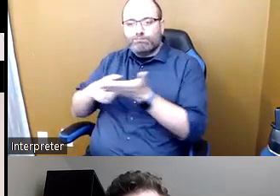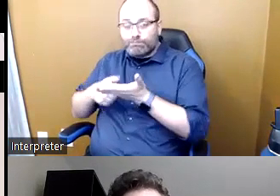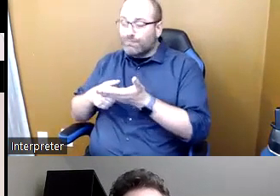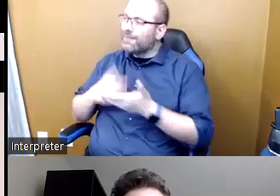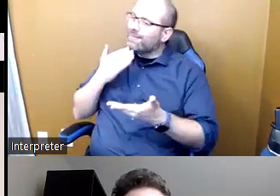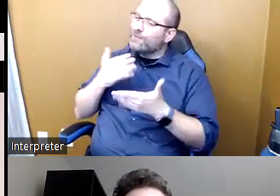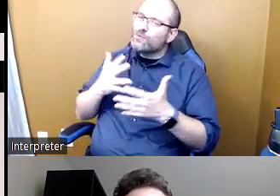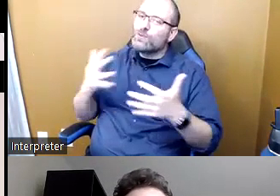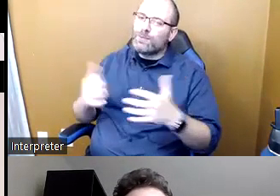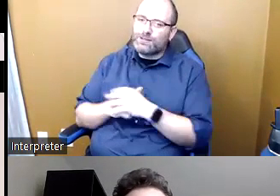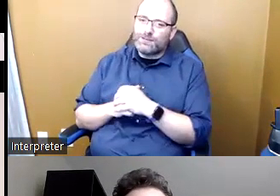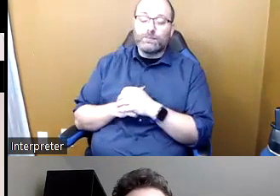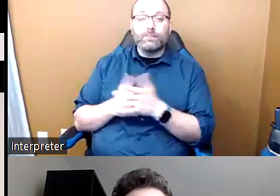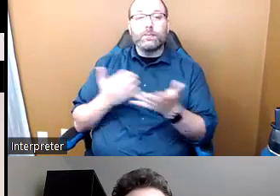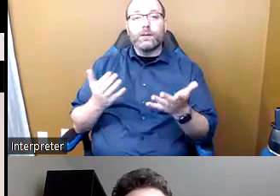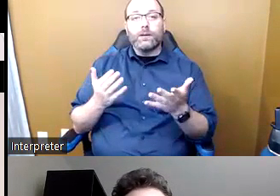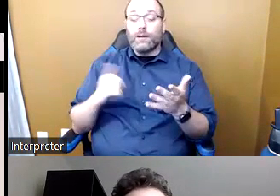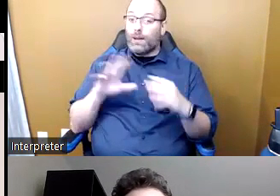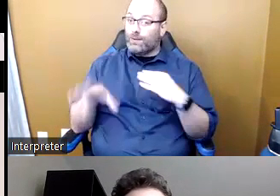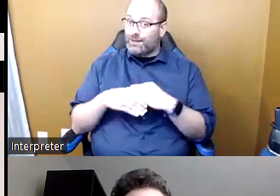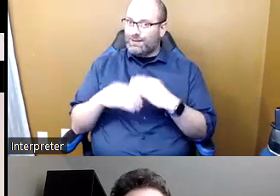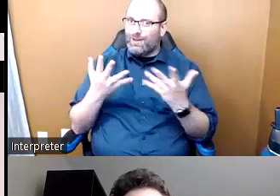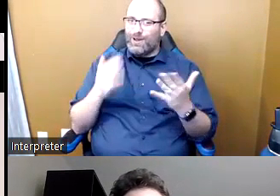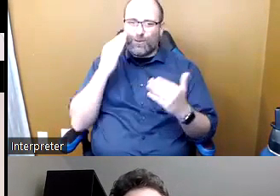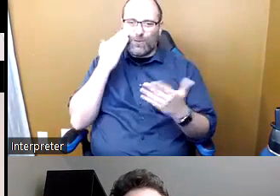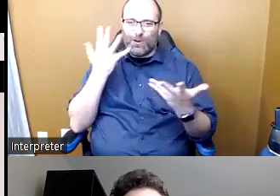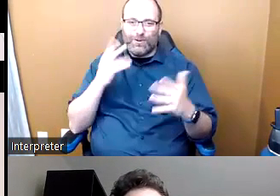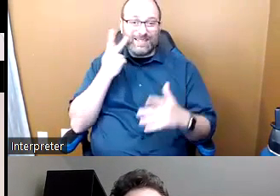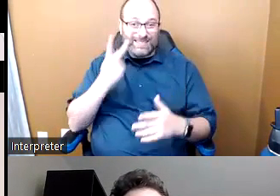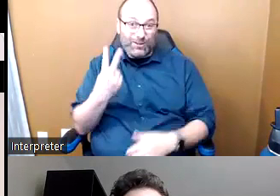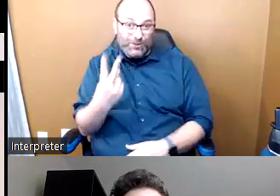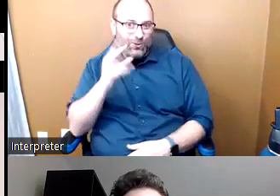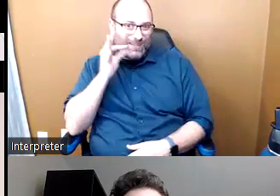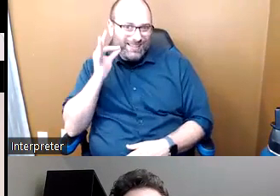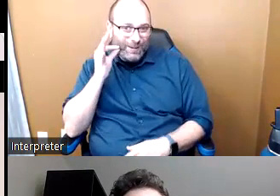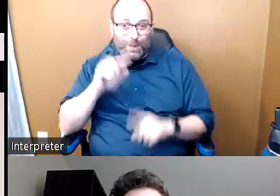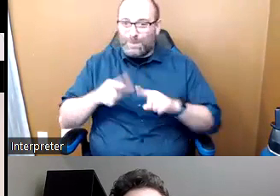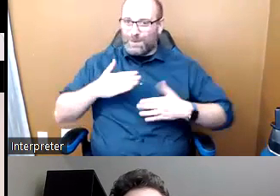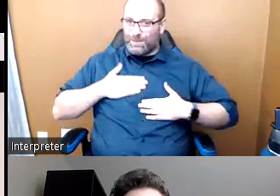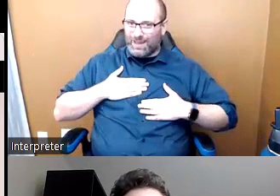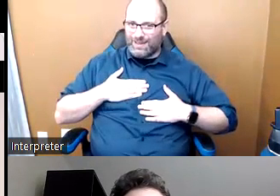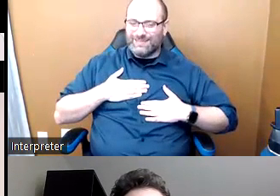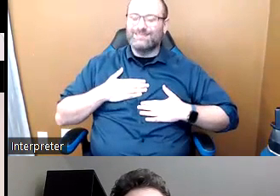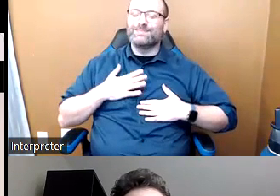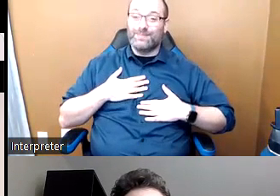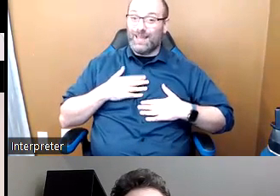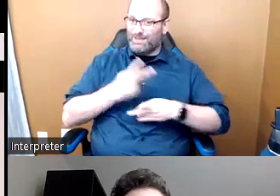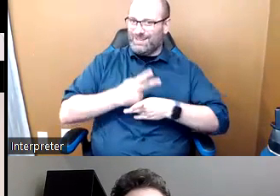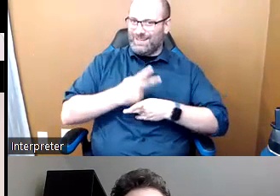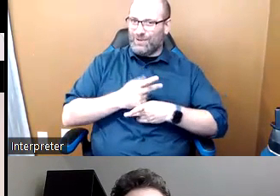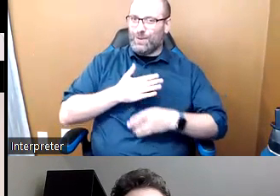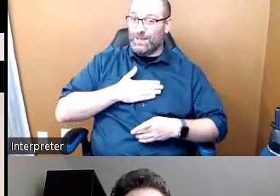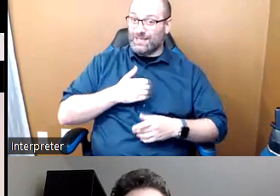much. Thank you, Heather. Also, I would just add in, I know we've already seen 2 kitties, but my very much taking care of myself